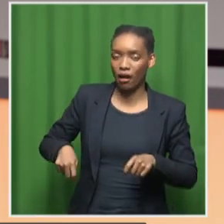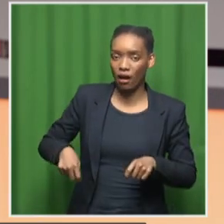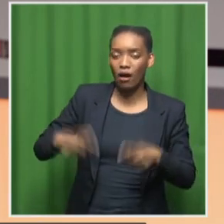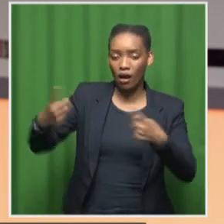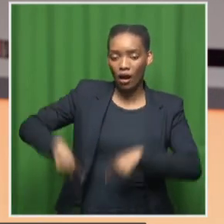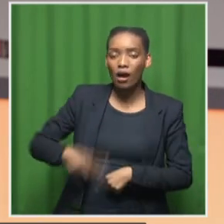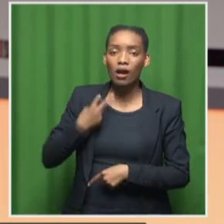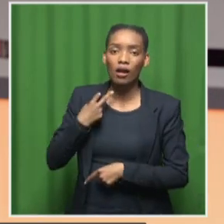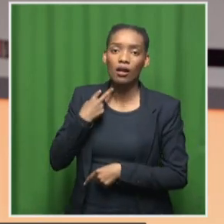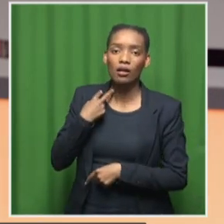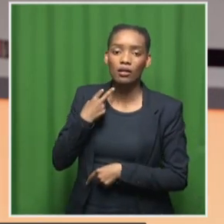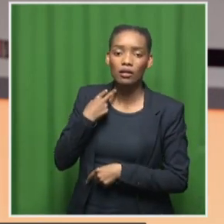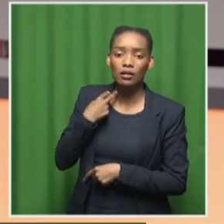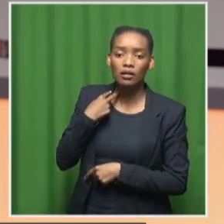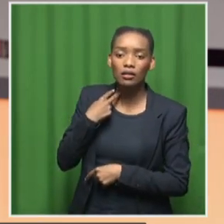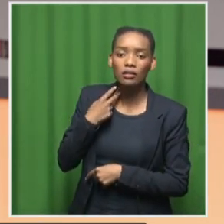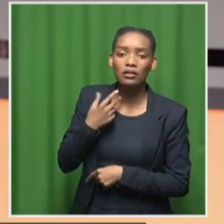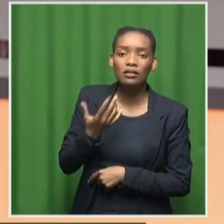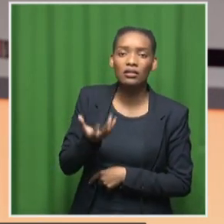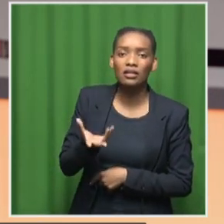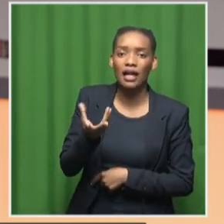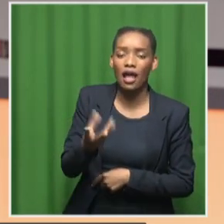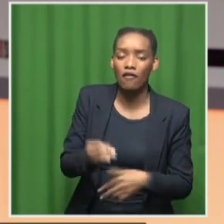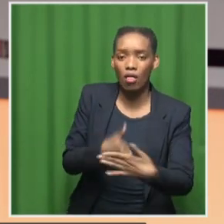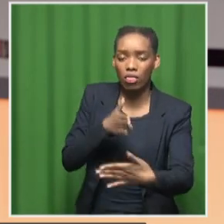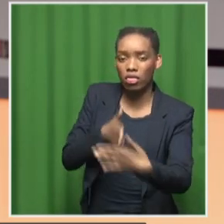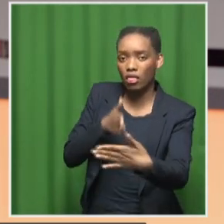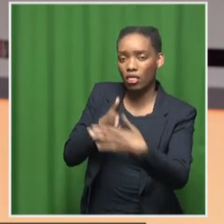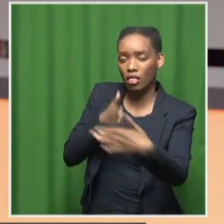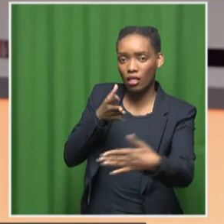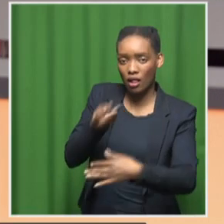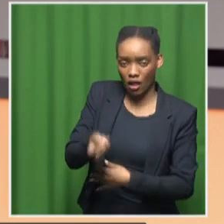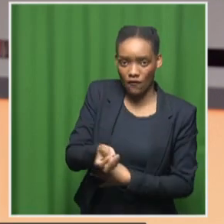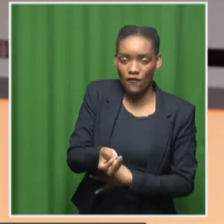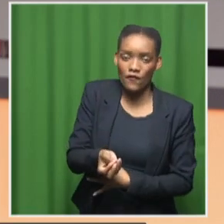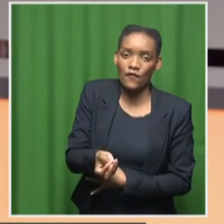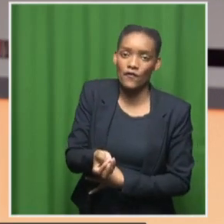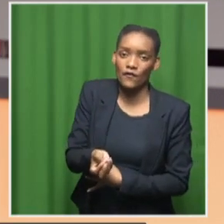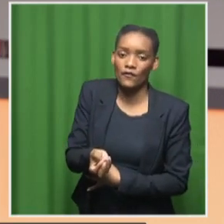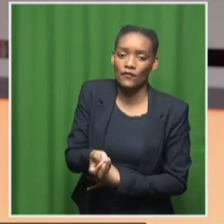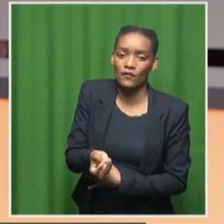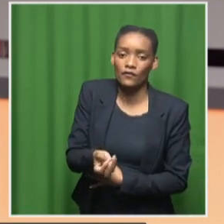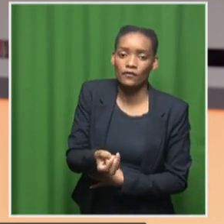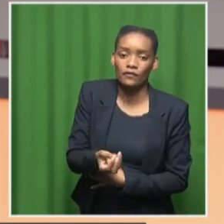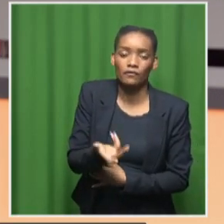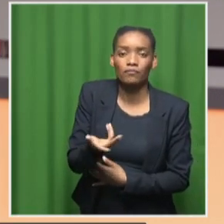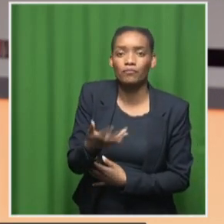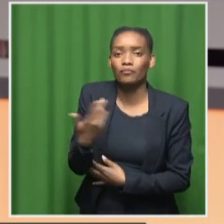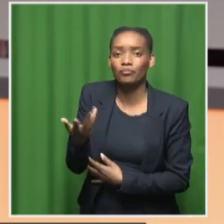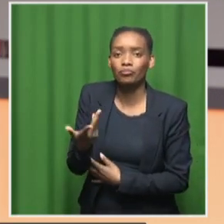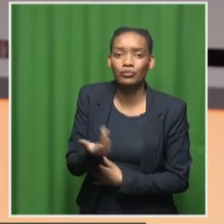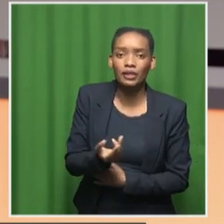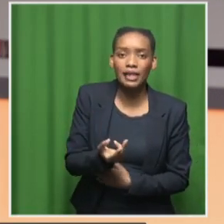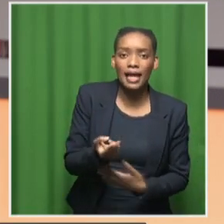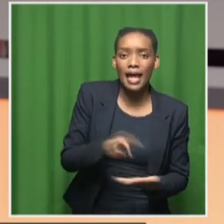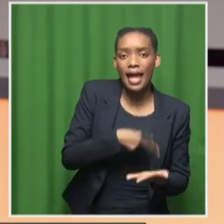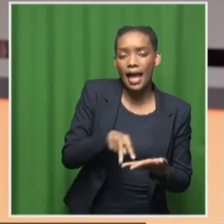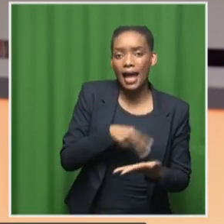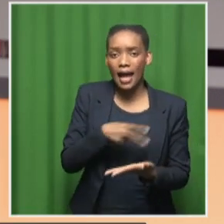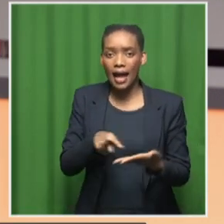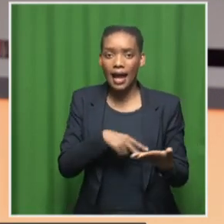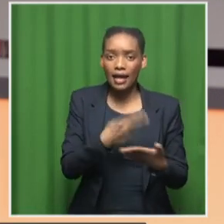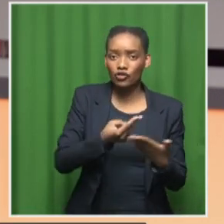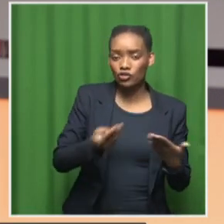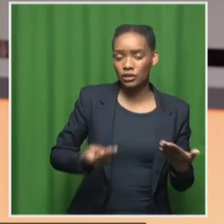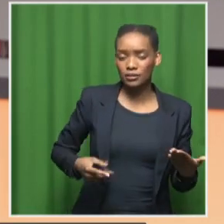So there's various stumbling blocks, as it were, that are blocking these artists from participating in